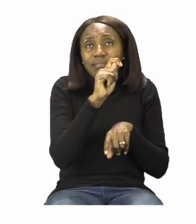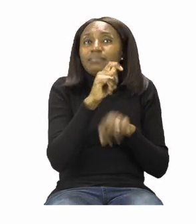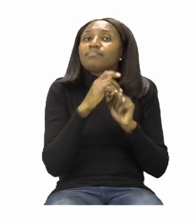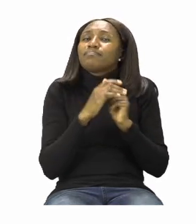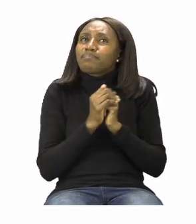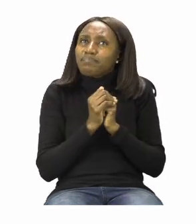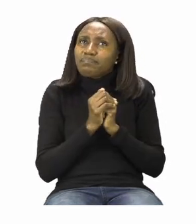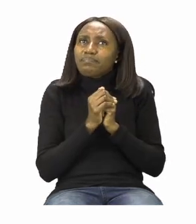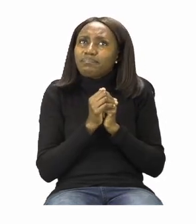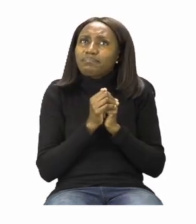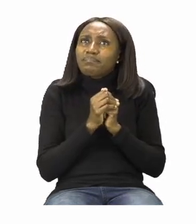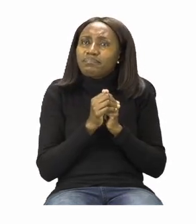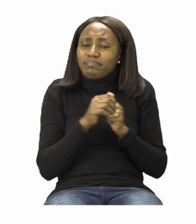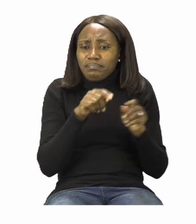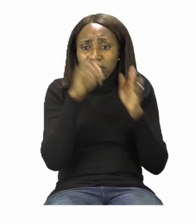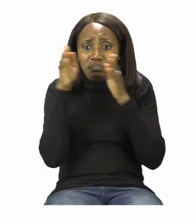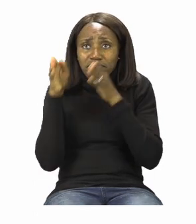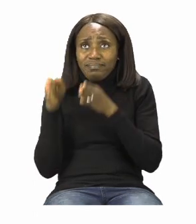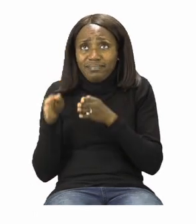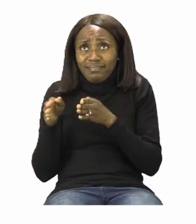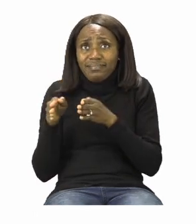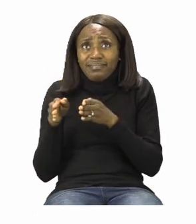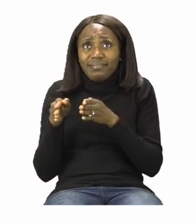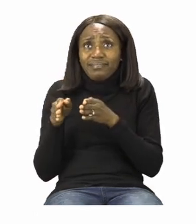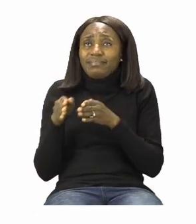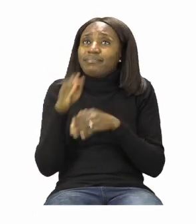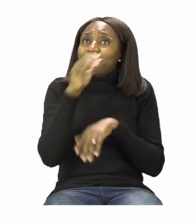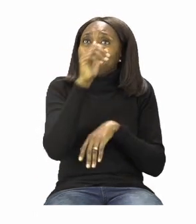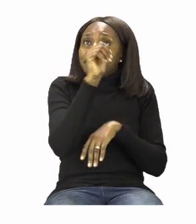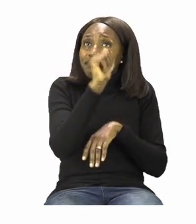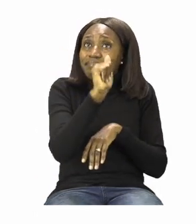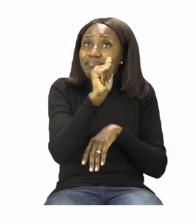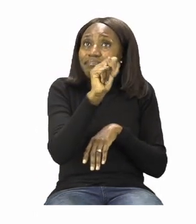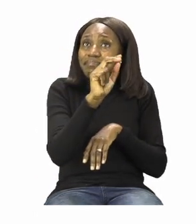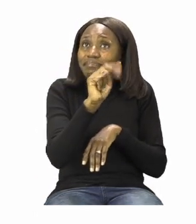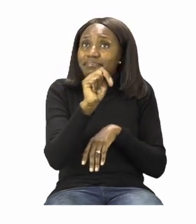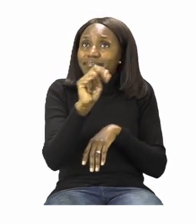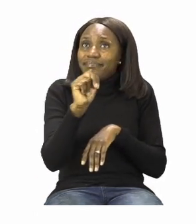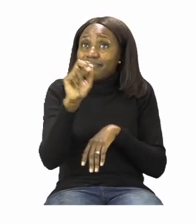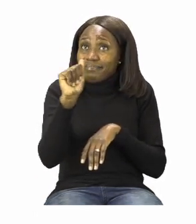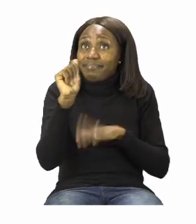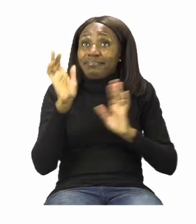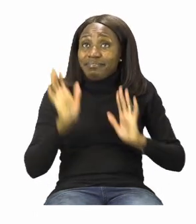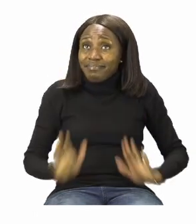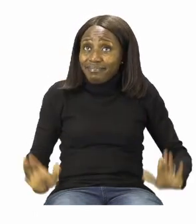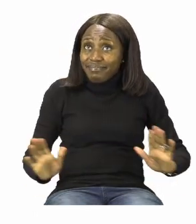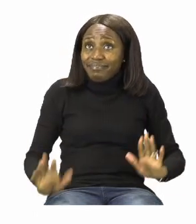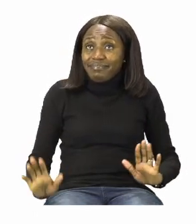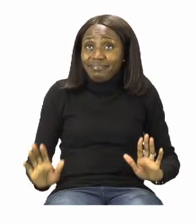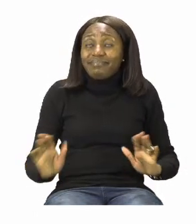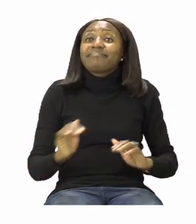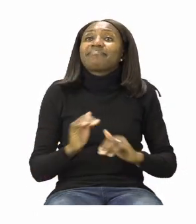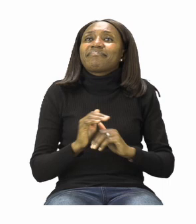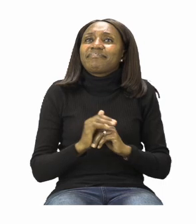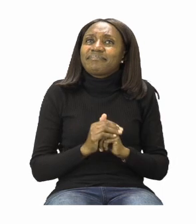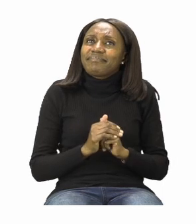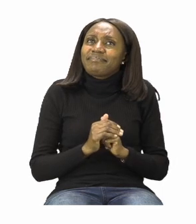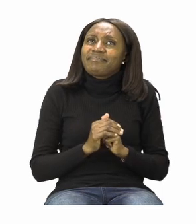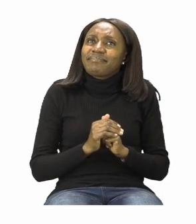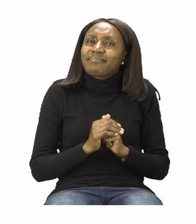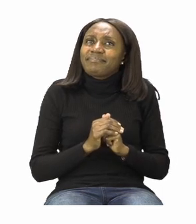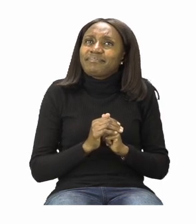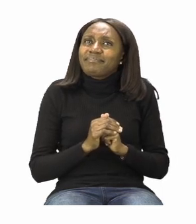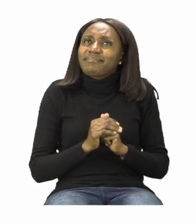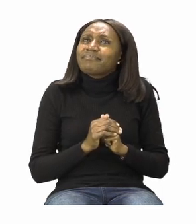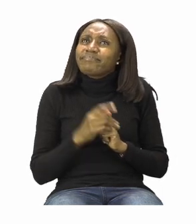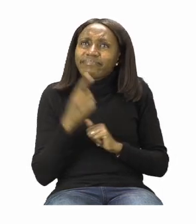Standing next to Titus is Anna. Anna. So